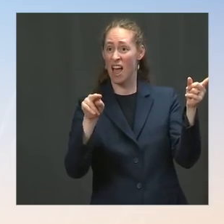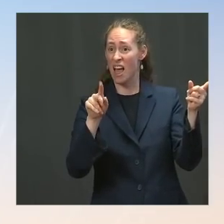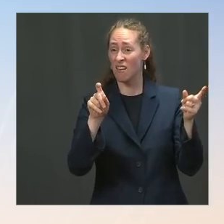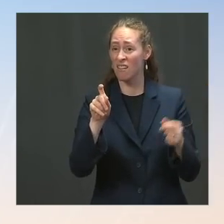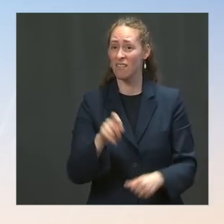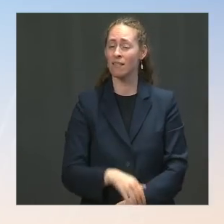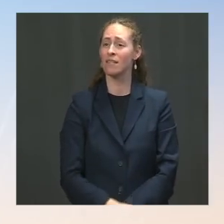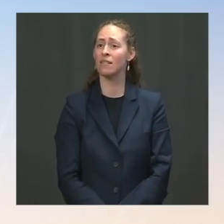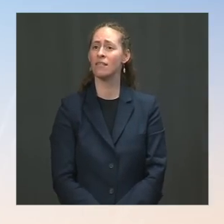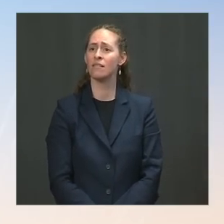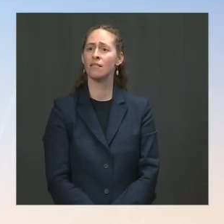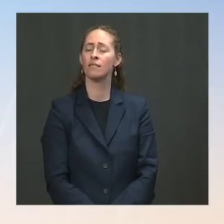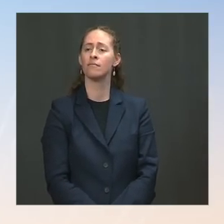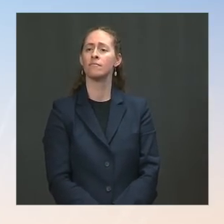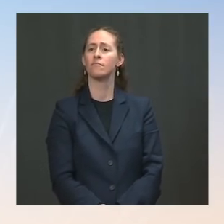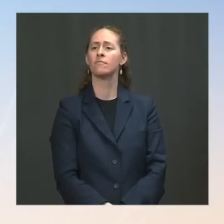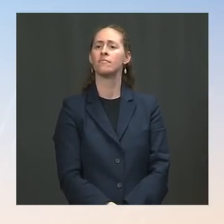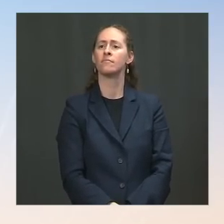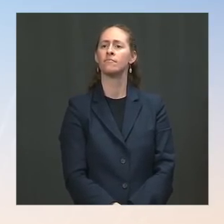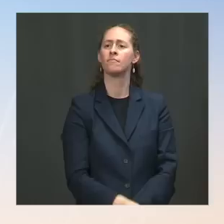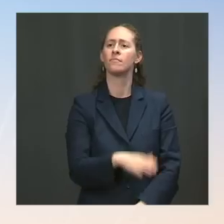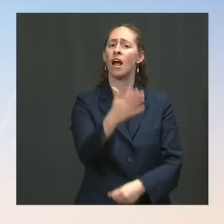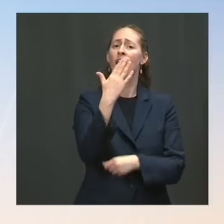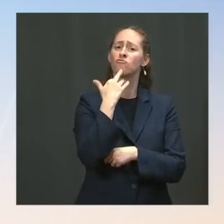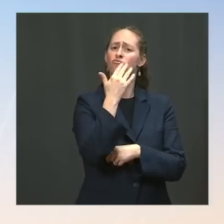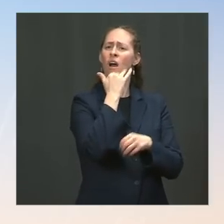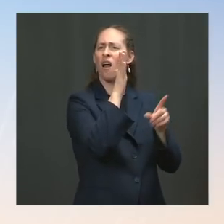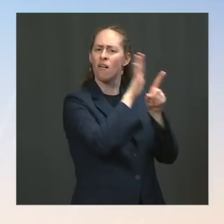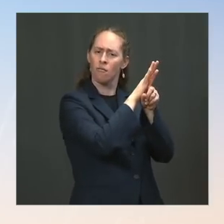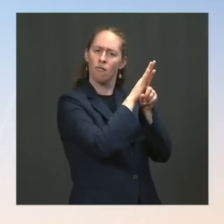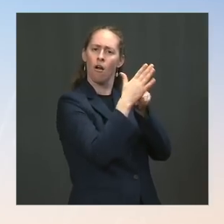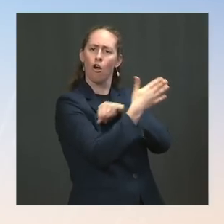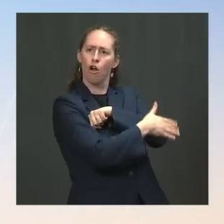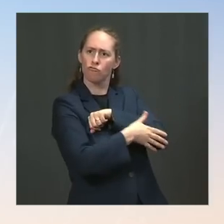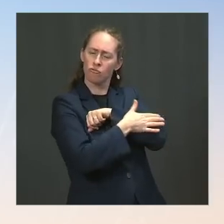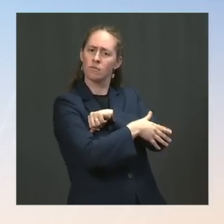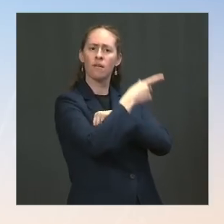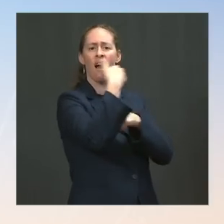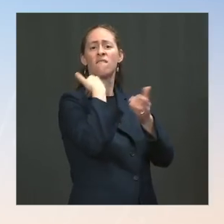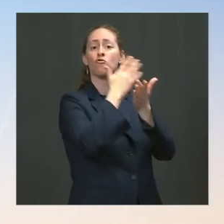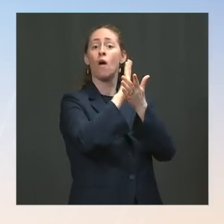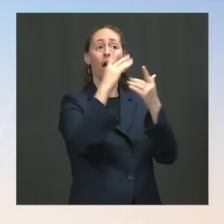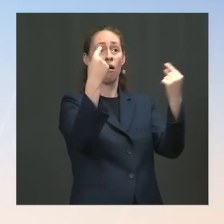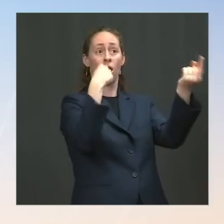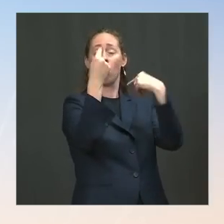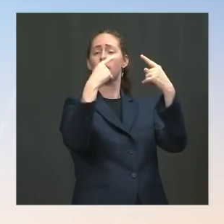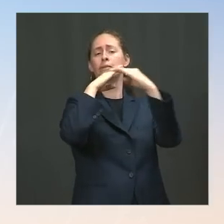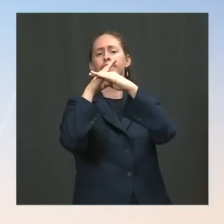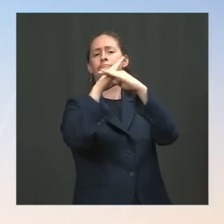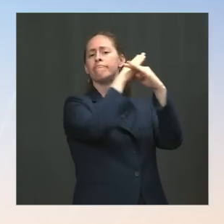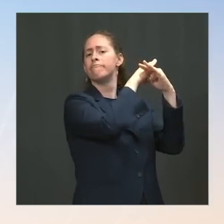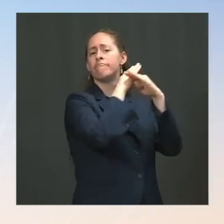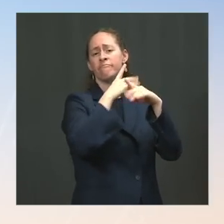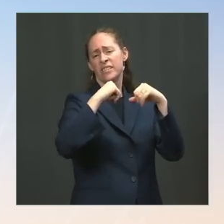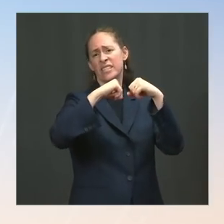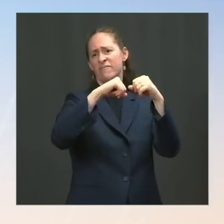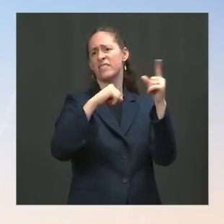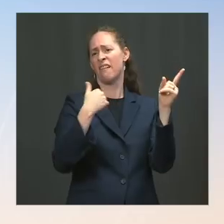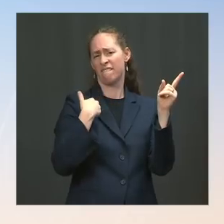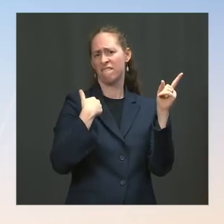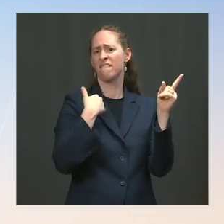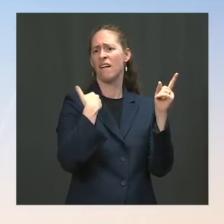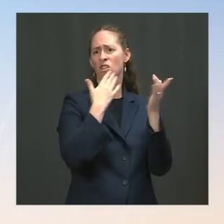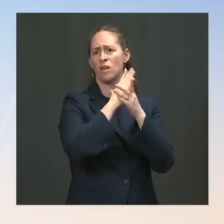and we certainly recognize that first and foremost. We, of course, are working with the international community and